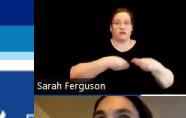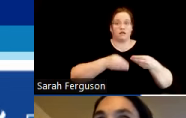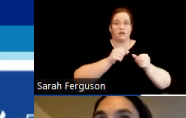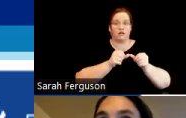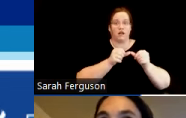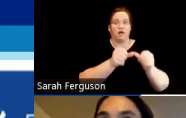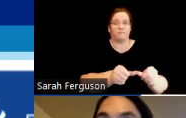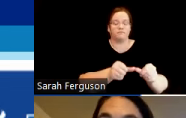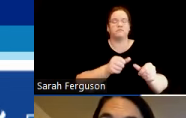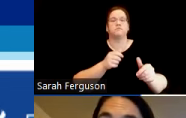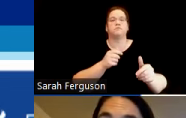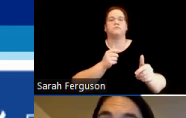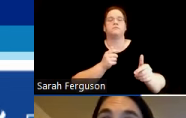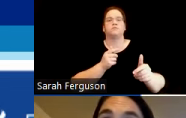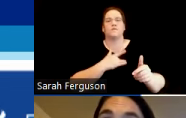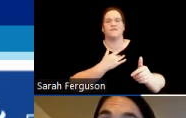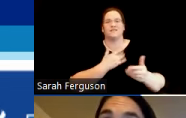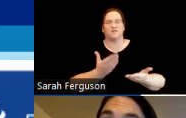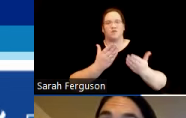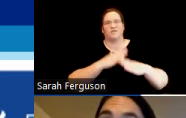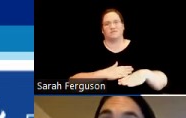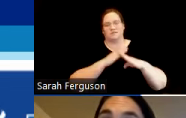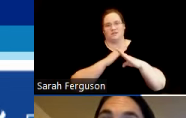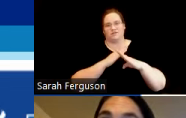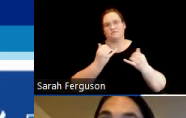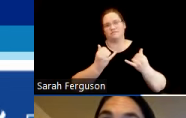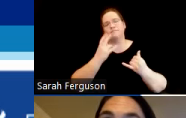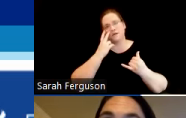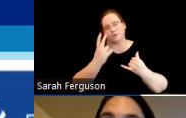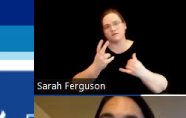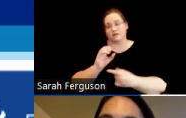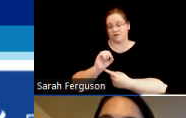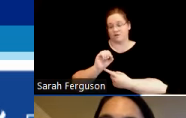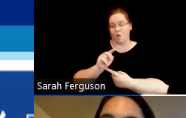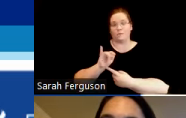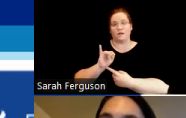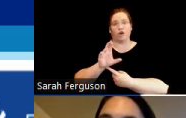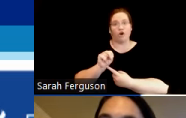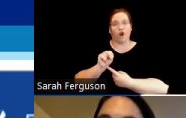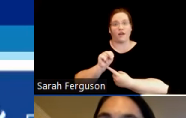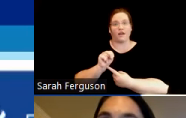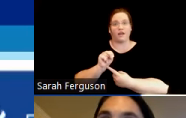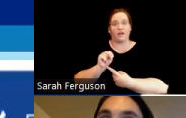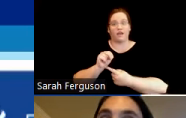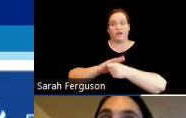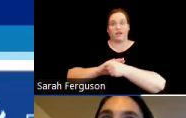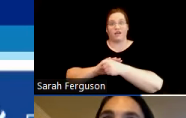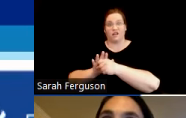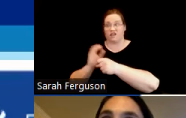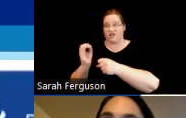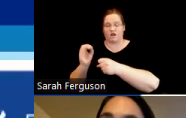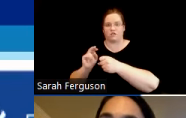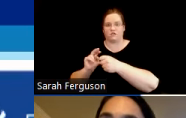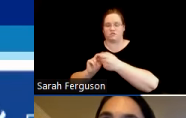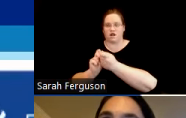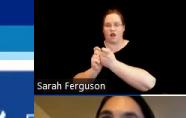it offers protection, especially now that we're seeing that Omicron is mutating quickly,